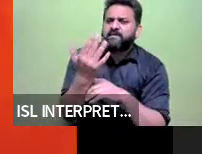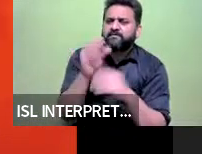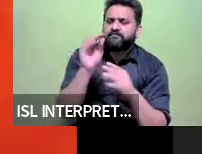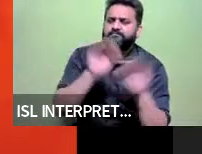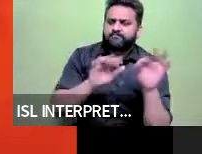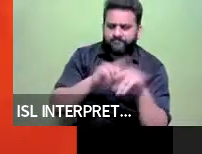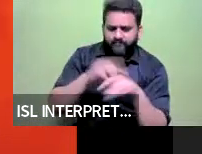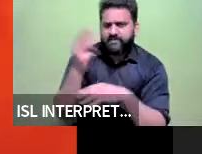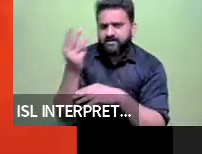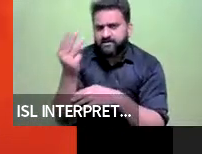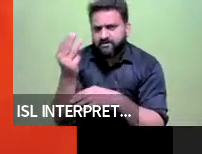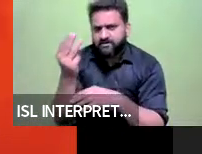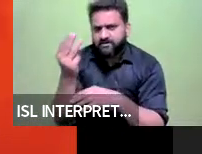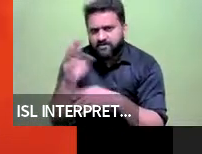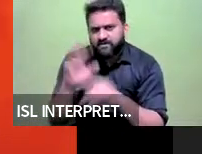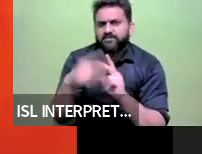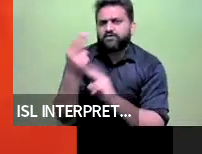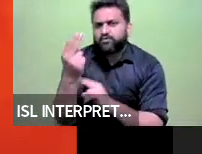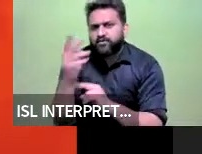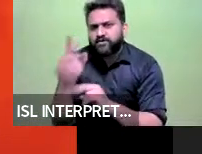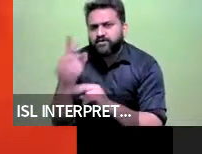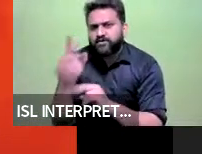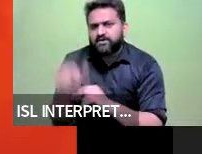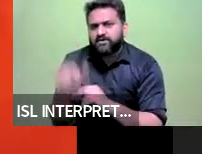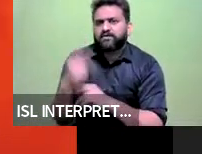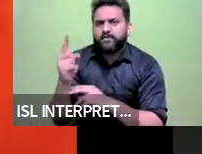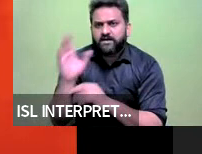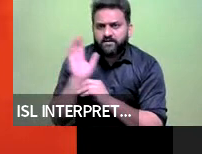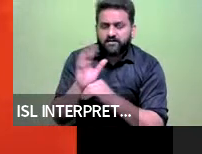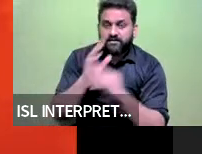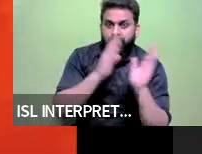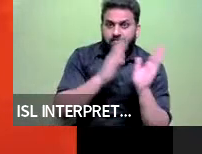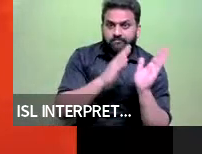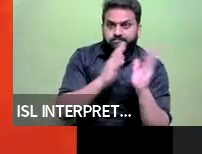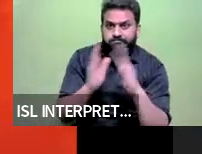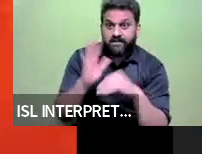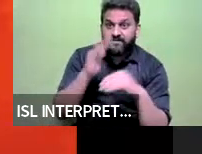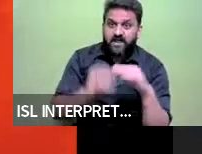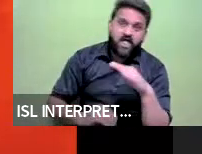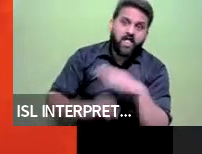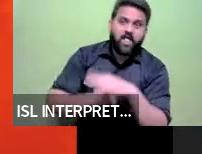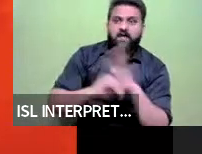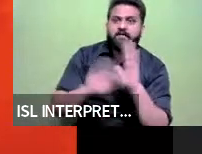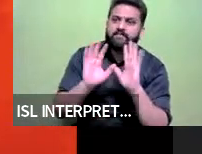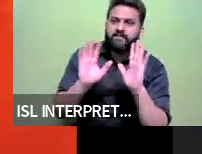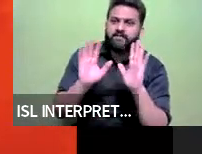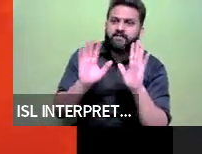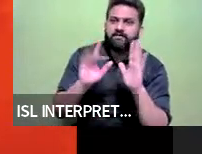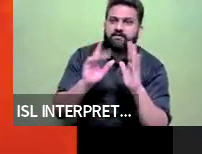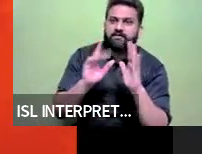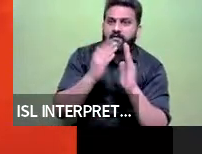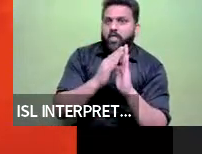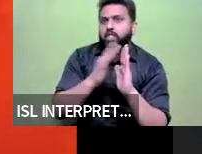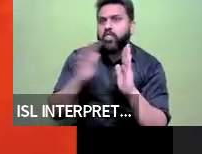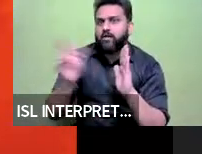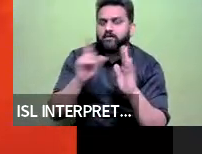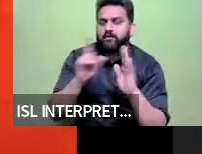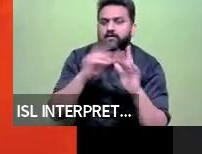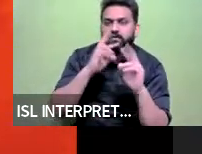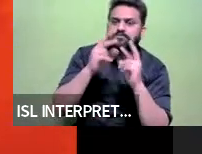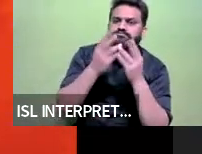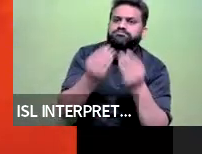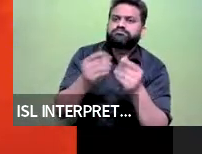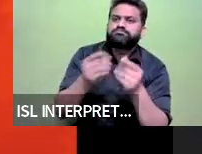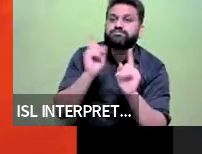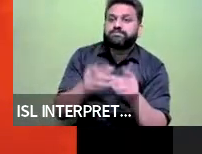3 minutes, 2 minutes, and 1 minute. Of course, more than 5 minutes is good enough for you to answer one issue, but you can